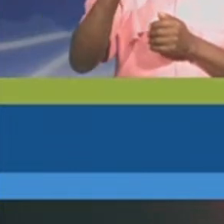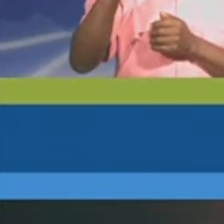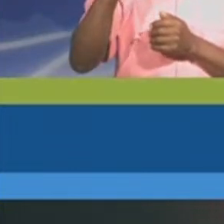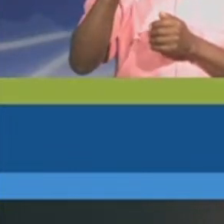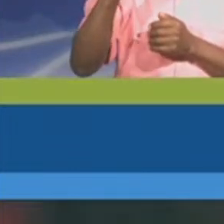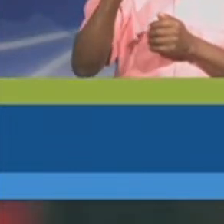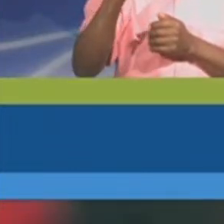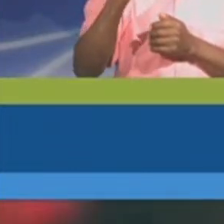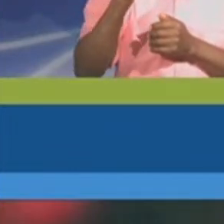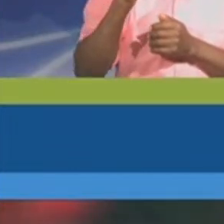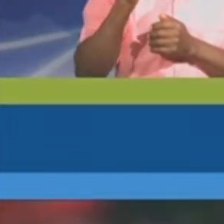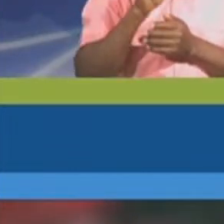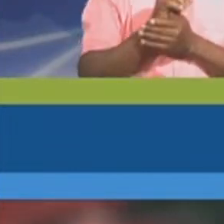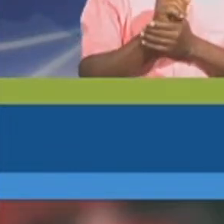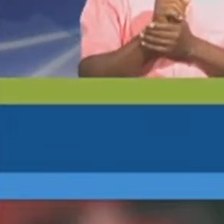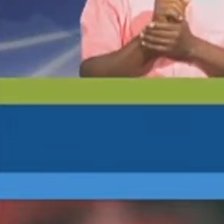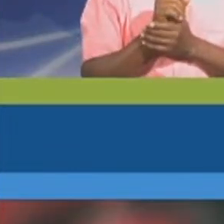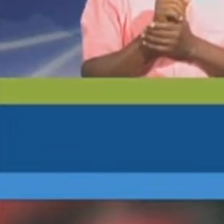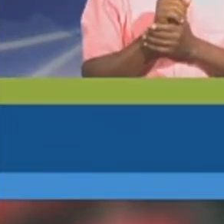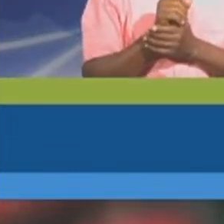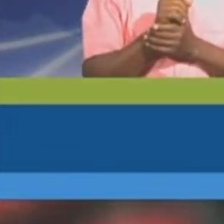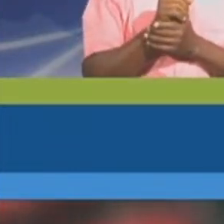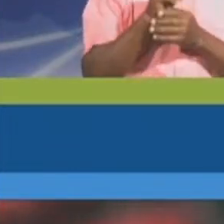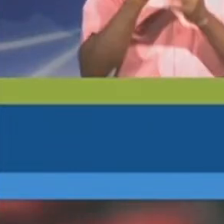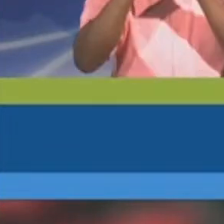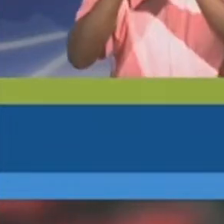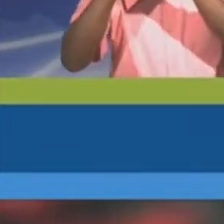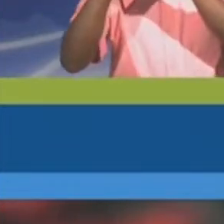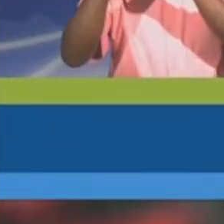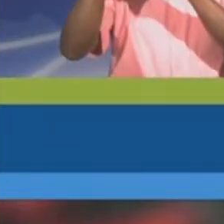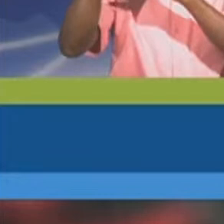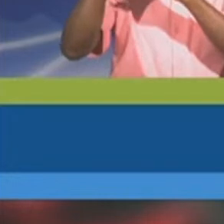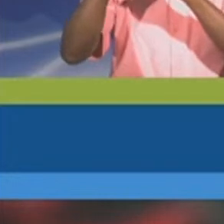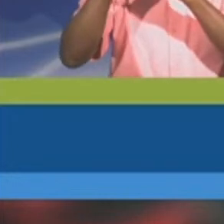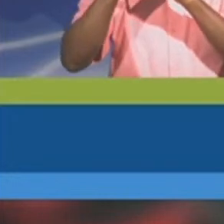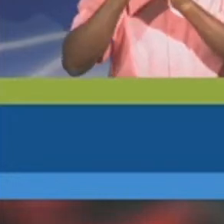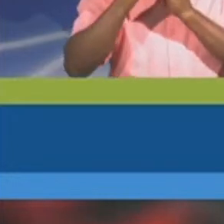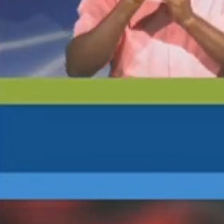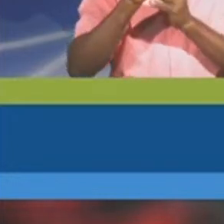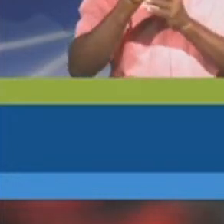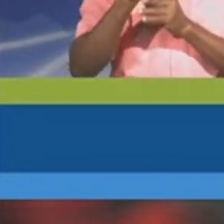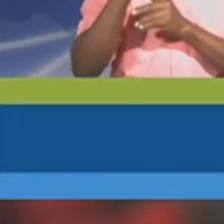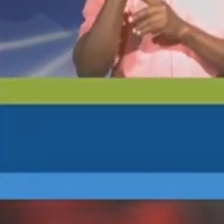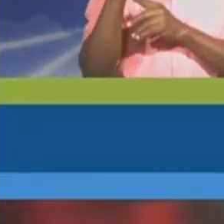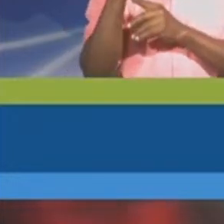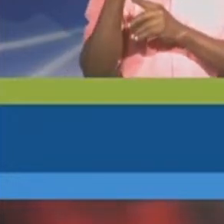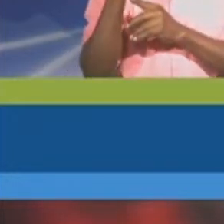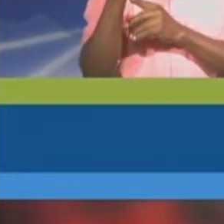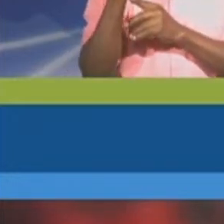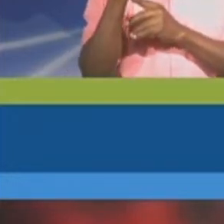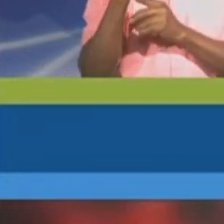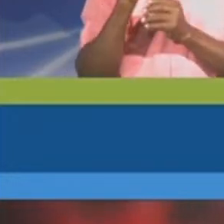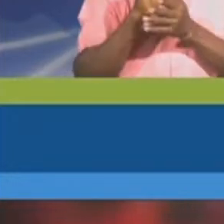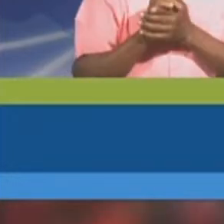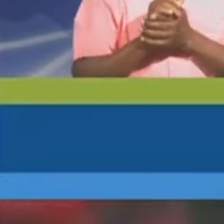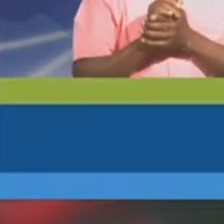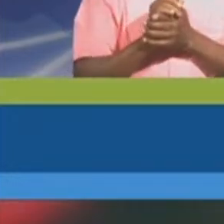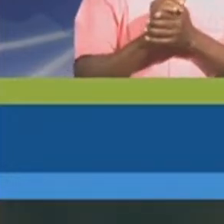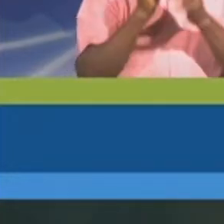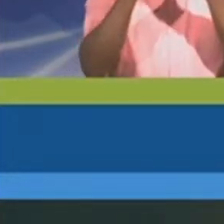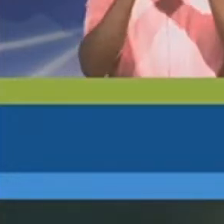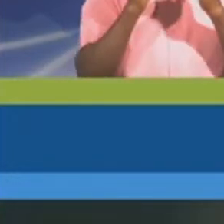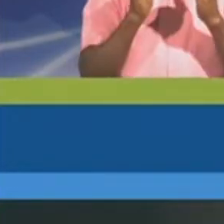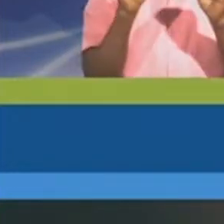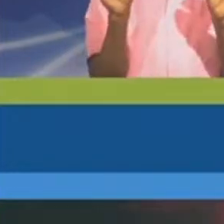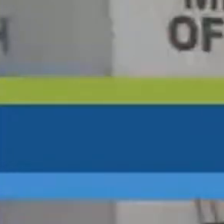Regional Hospital at Fort King George, 11. And Scarborough General Hospital, Signal Hill, 1 person. There's no persons in the step-down facility at